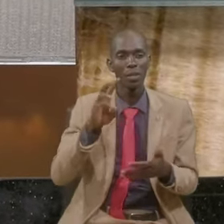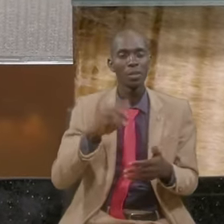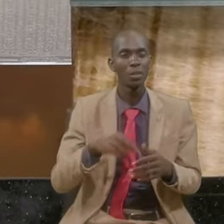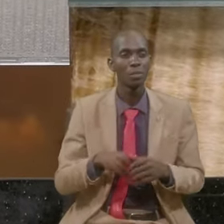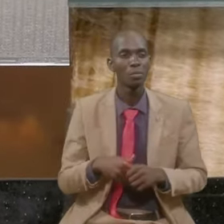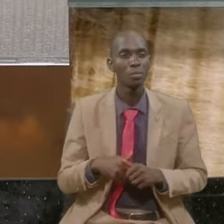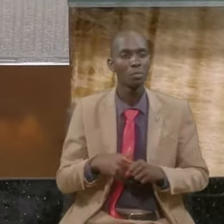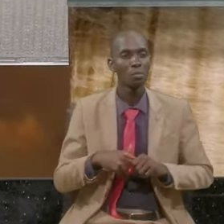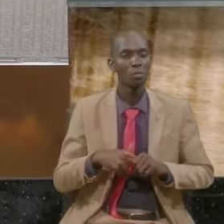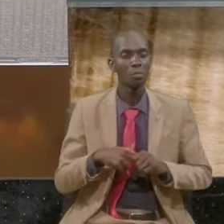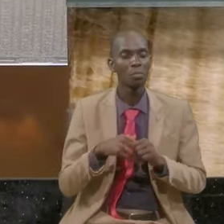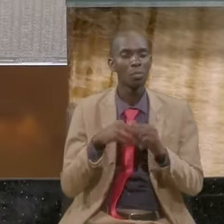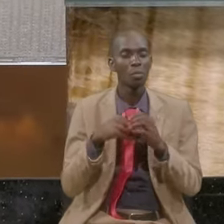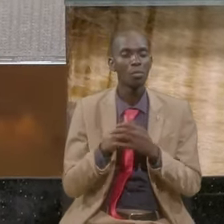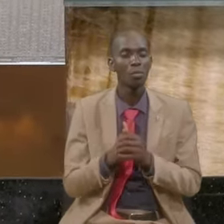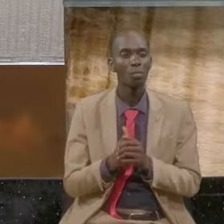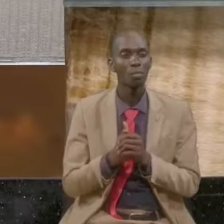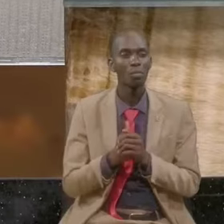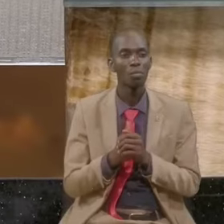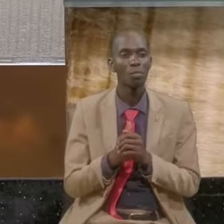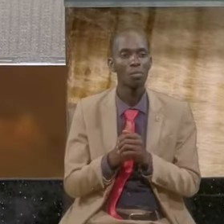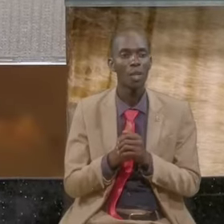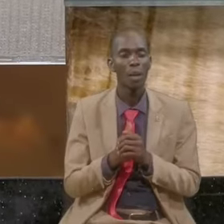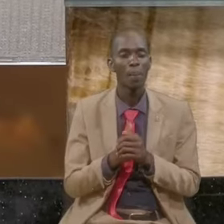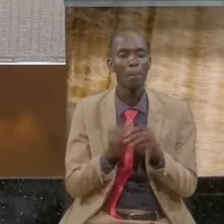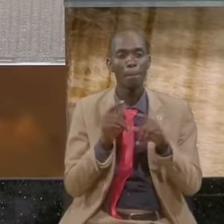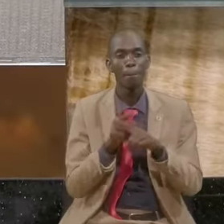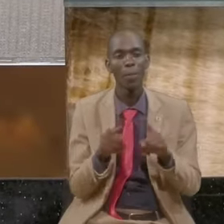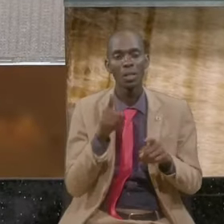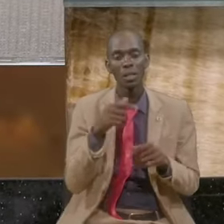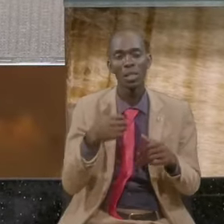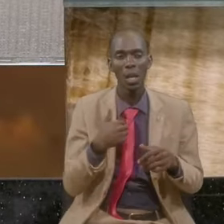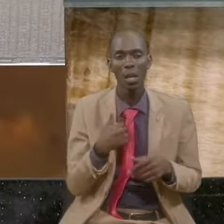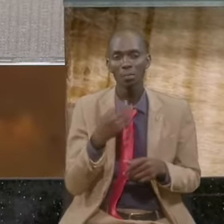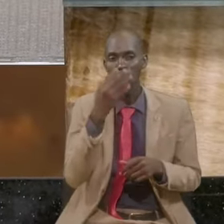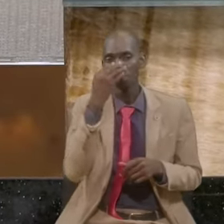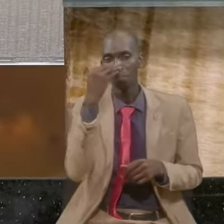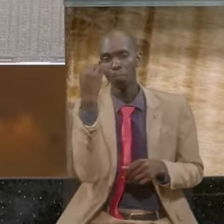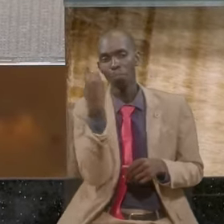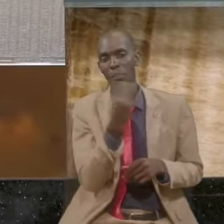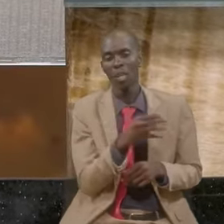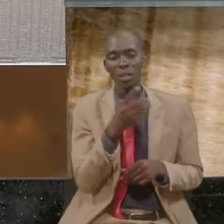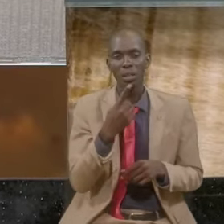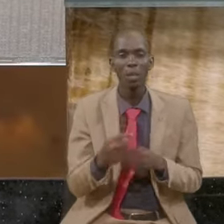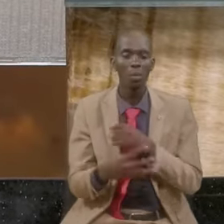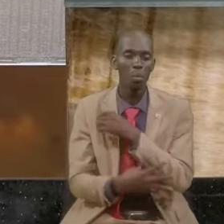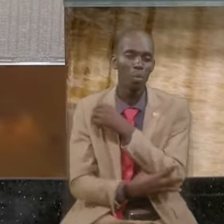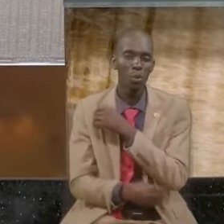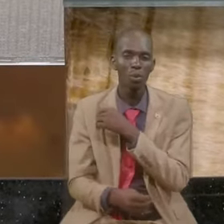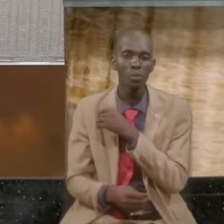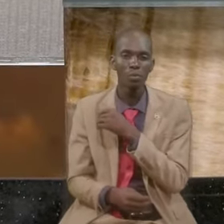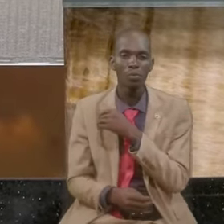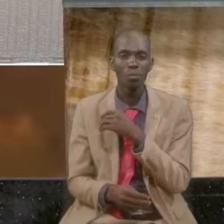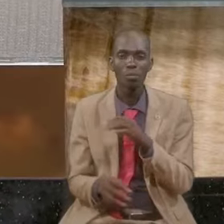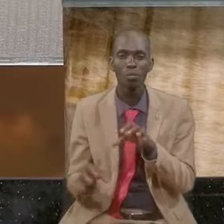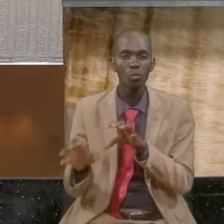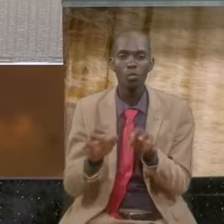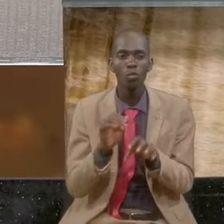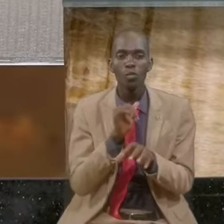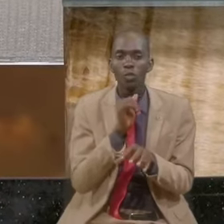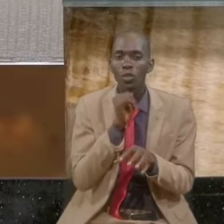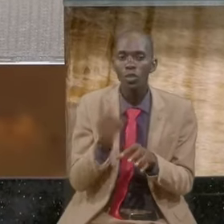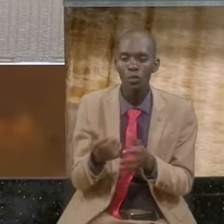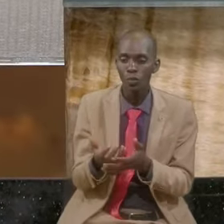verse 6, but ye have despised the poor. Do not rich